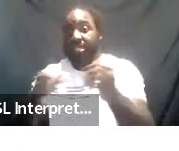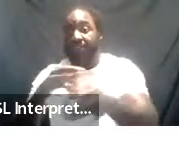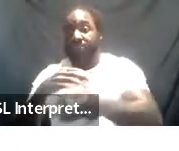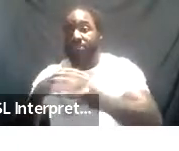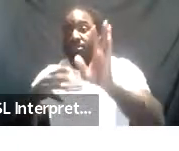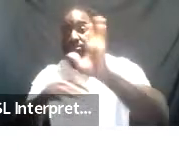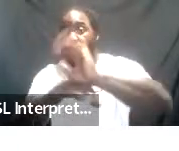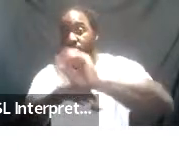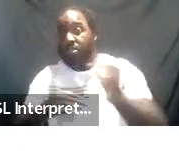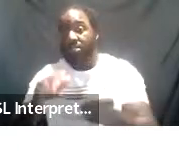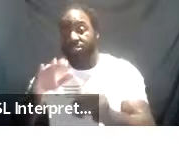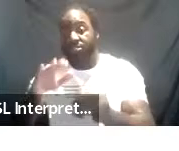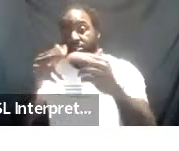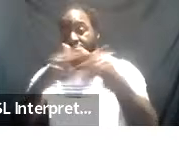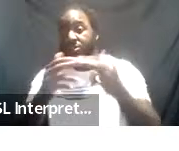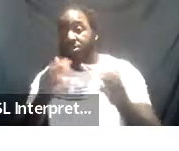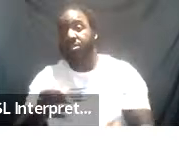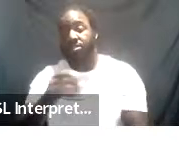facilities. I'm